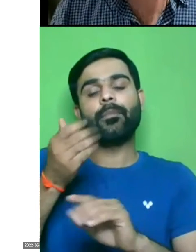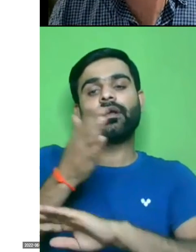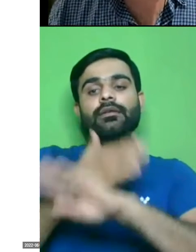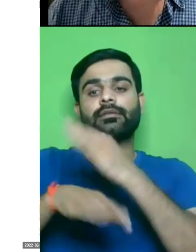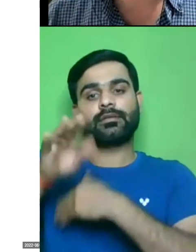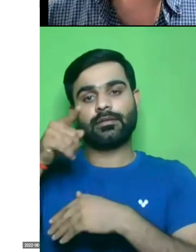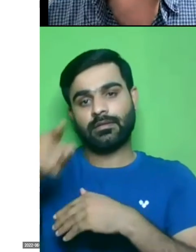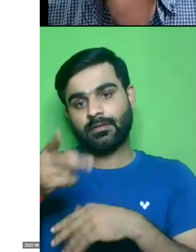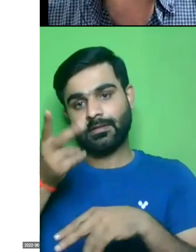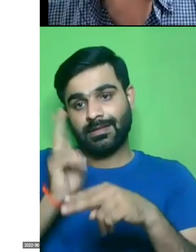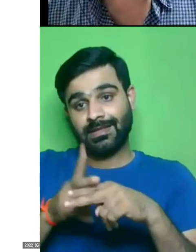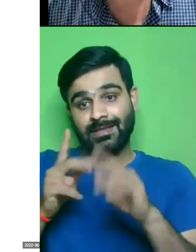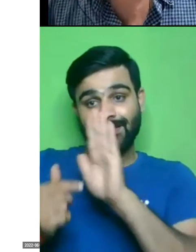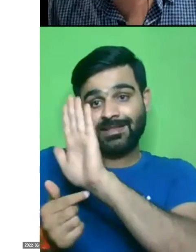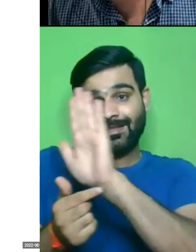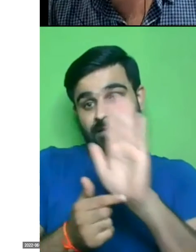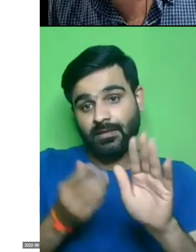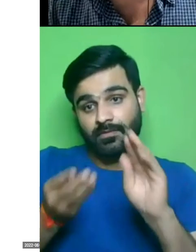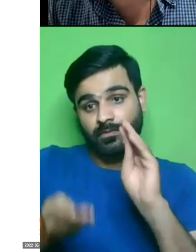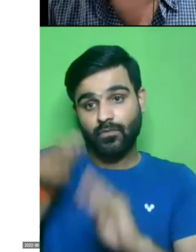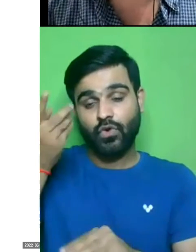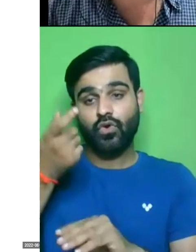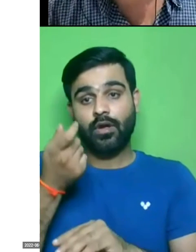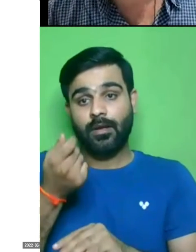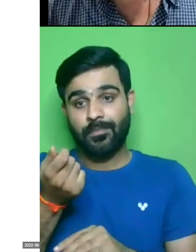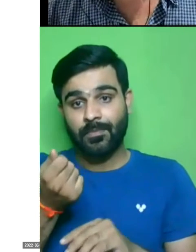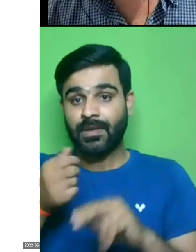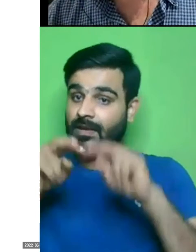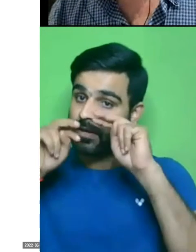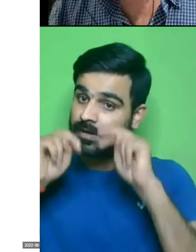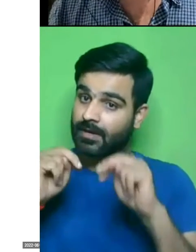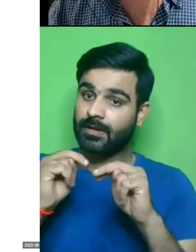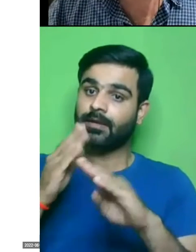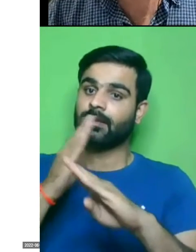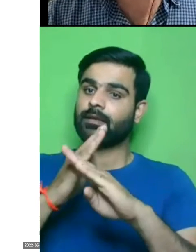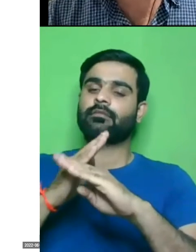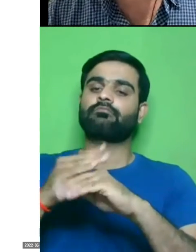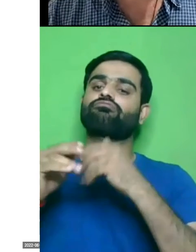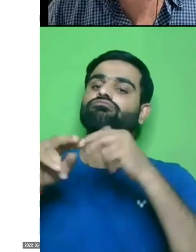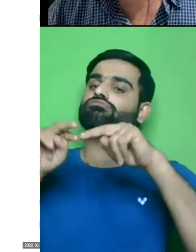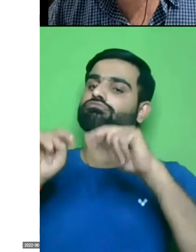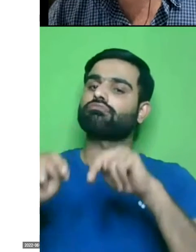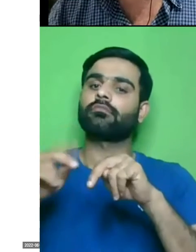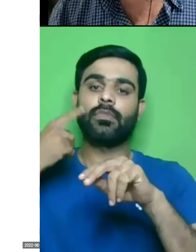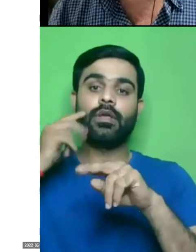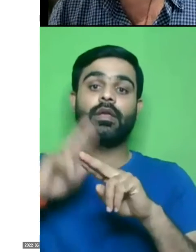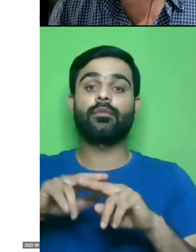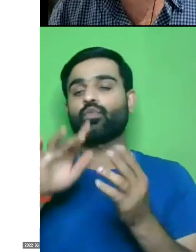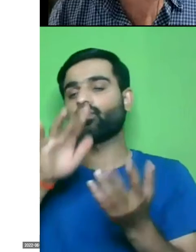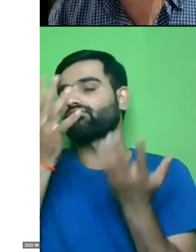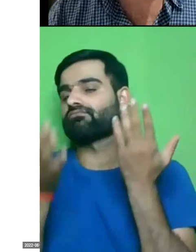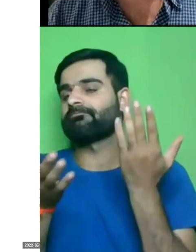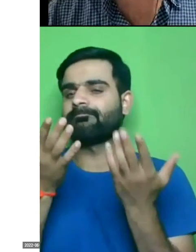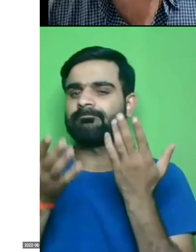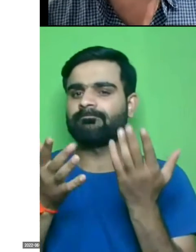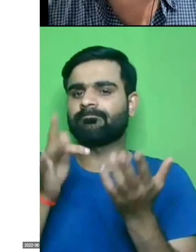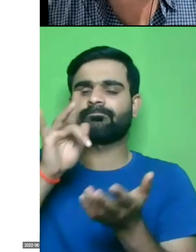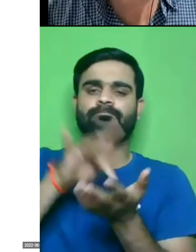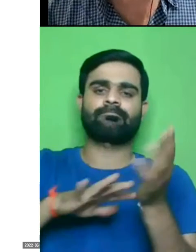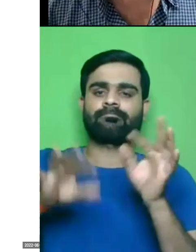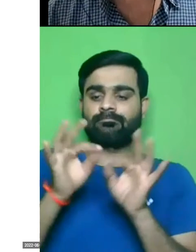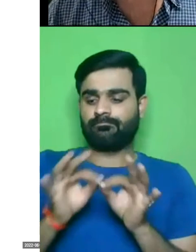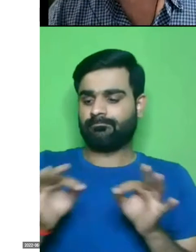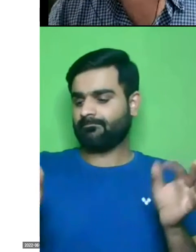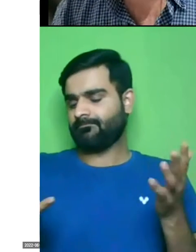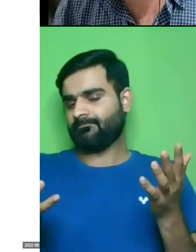But to address those extra costs, we need to determine support needs, because that one size fits